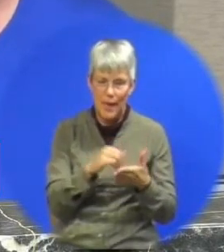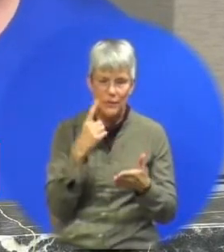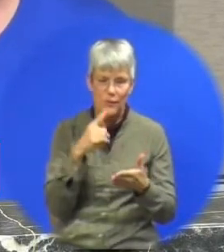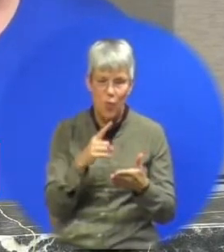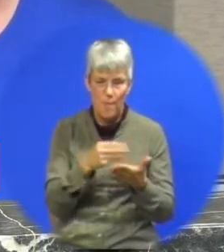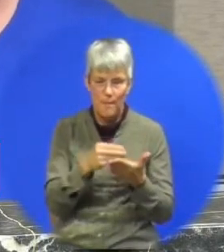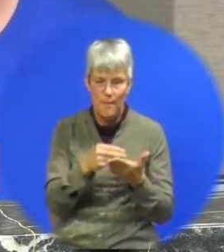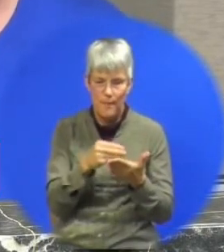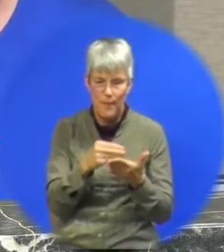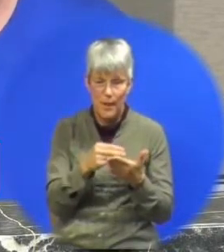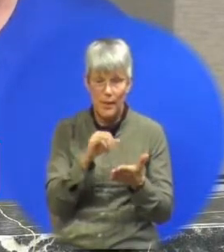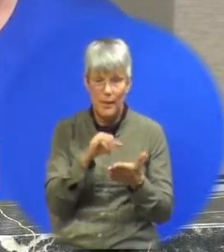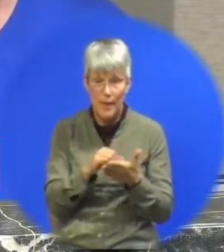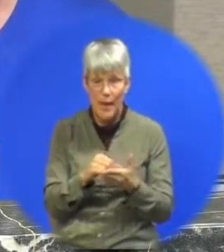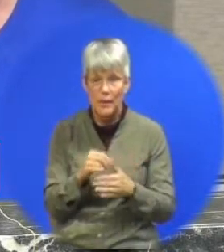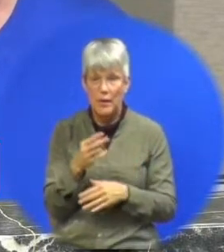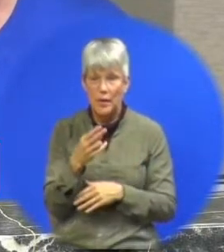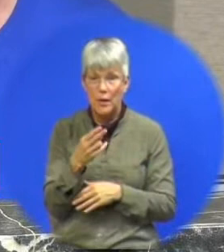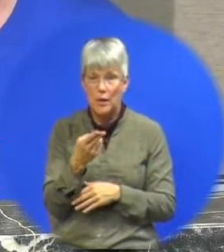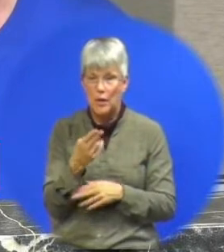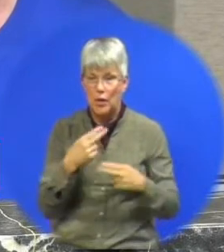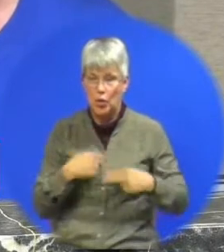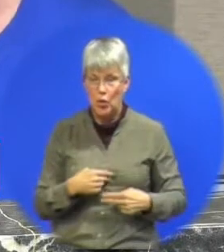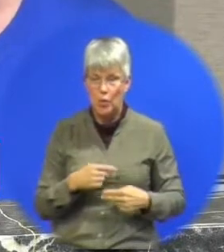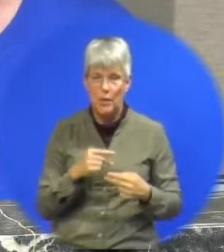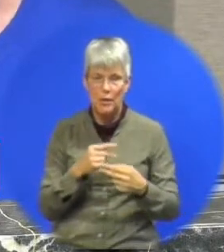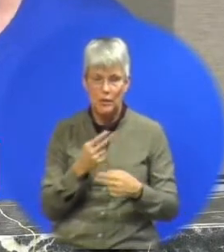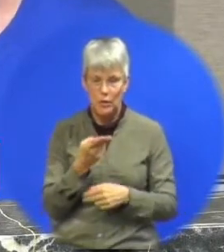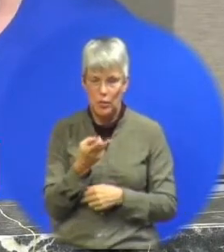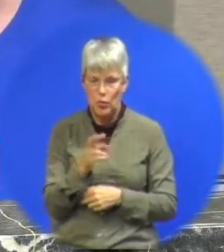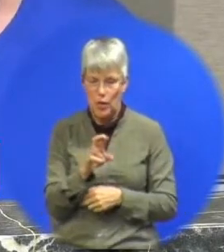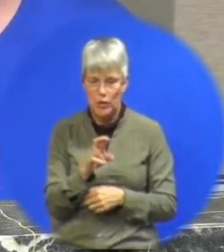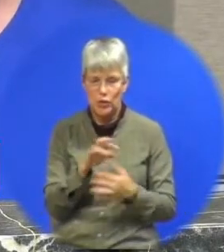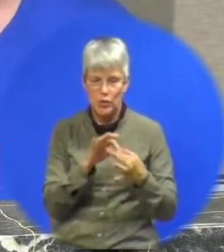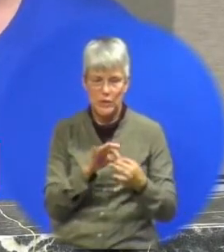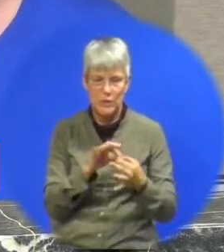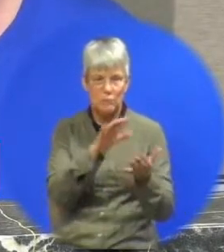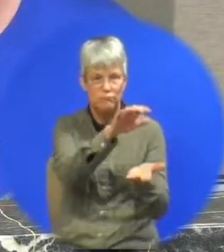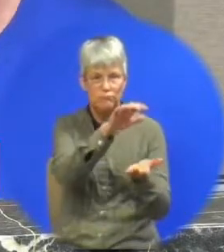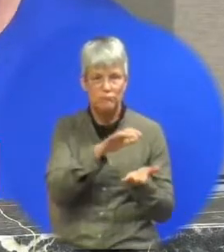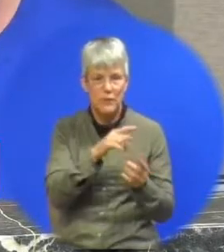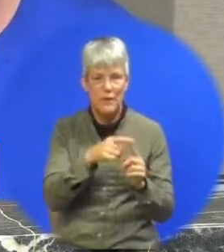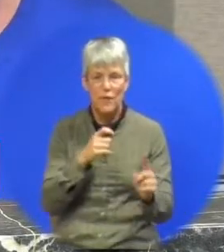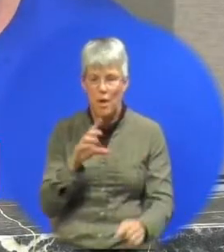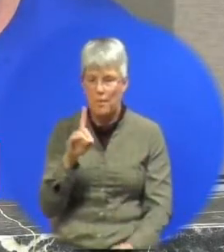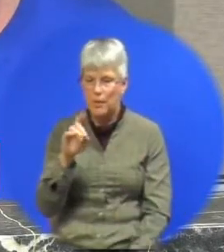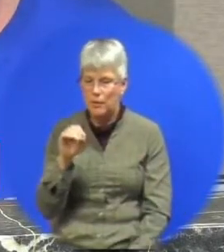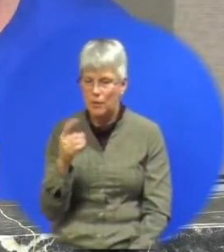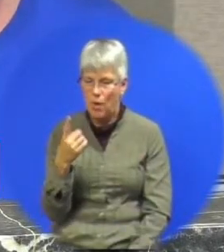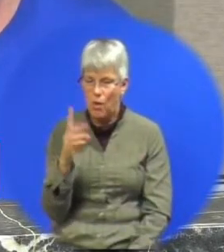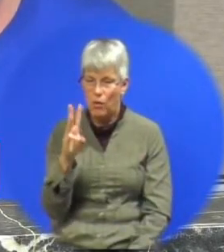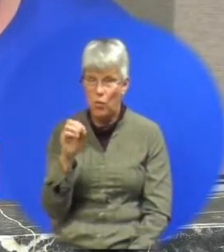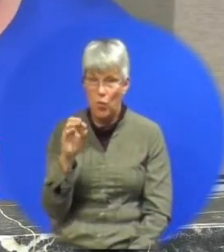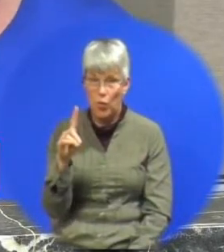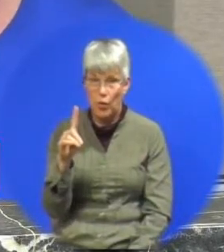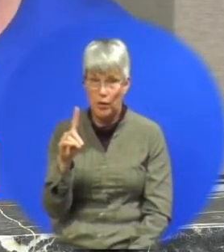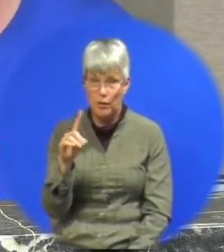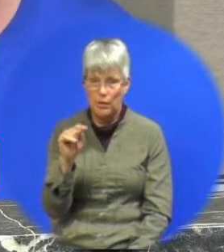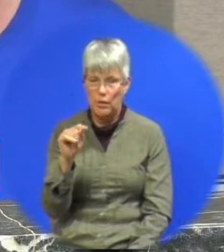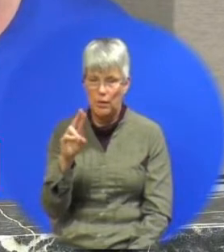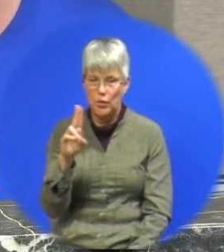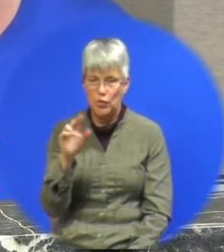that the Human Relations Commission has received from the Dogwood Trust, and that is to help